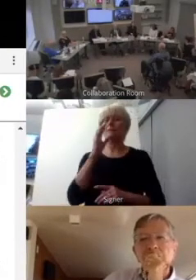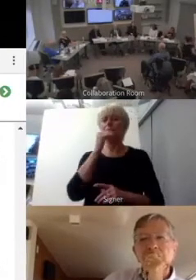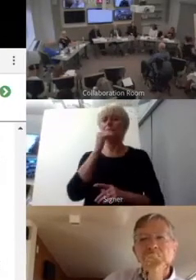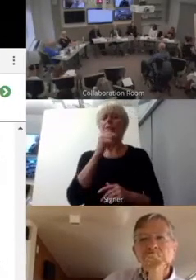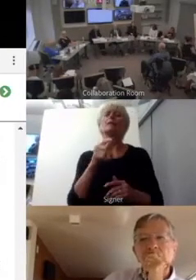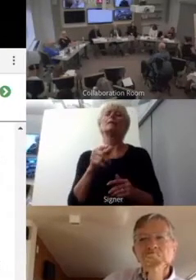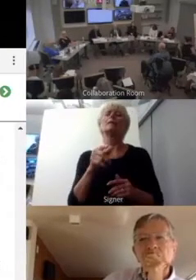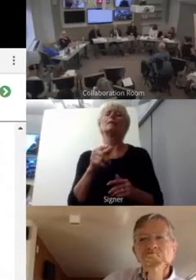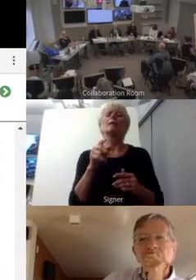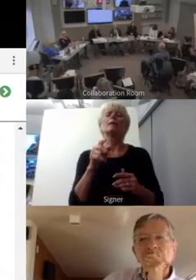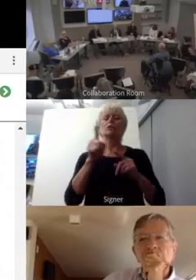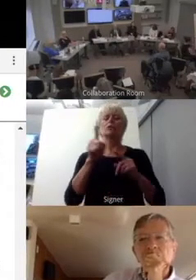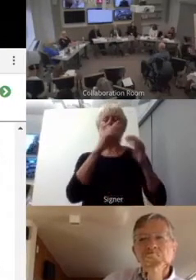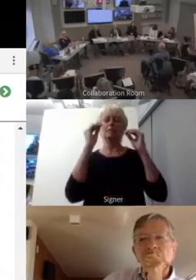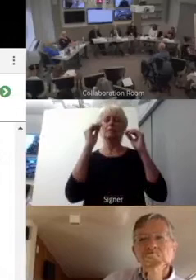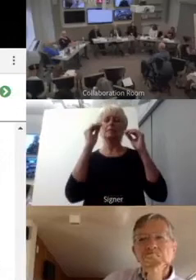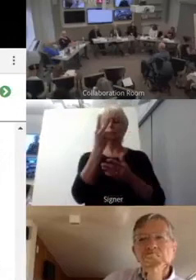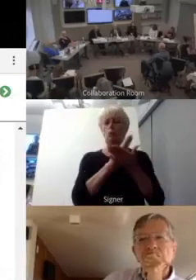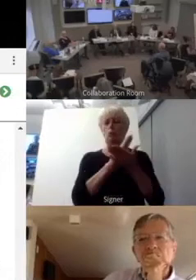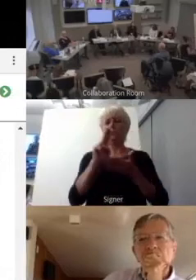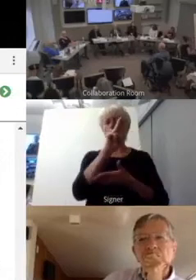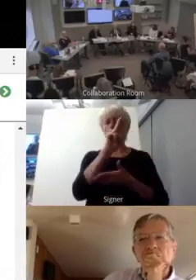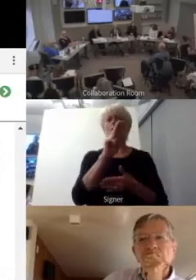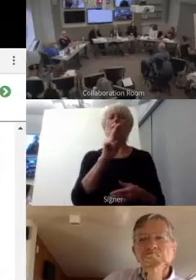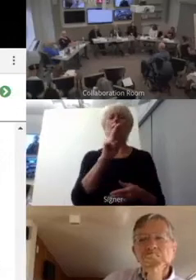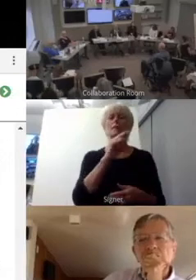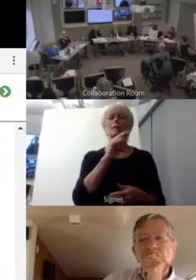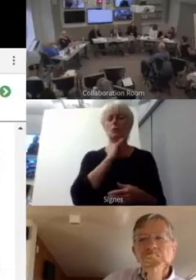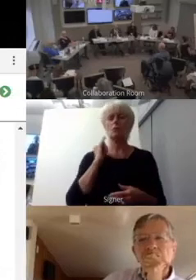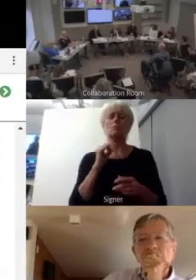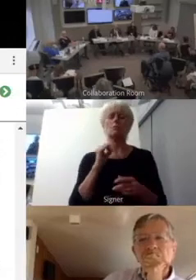She's also involved in teaching